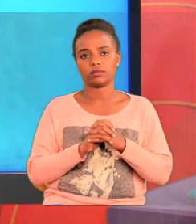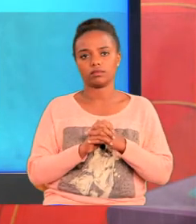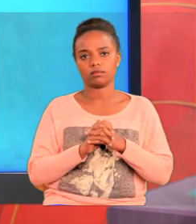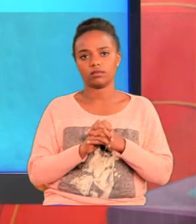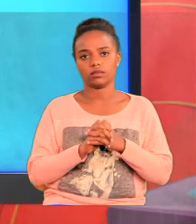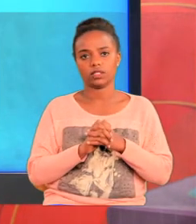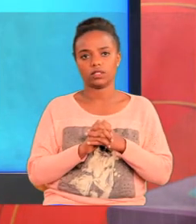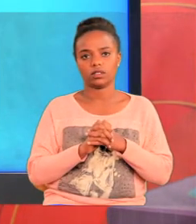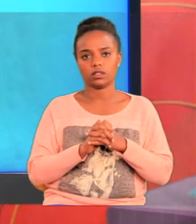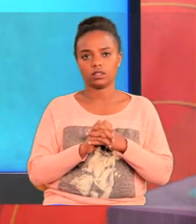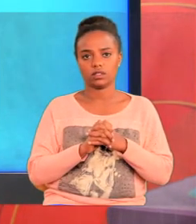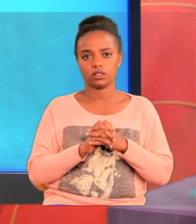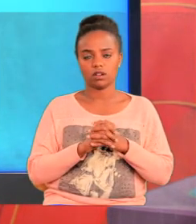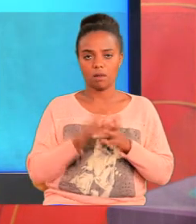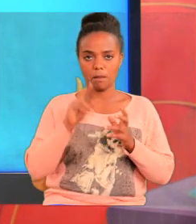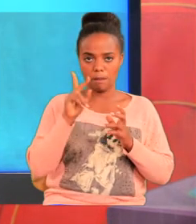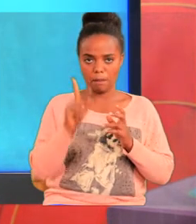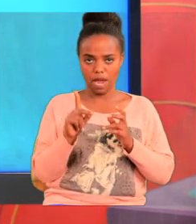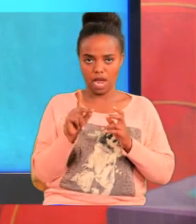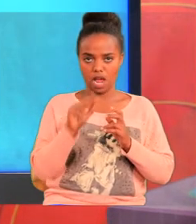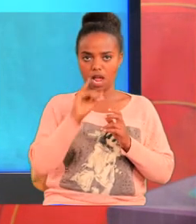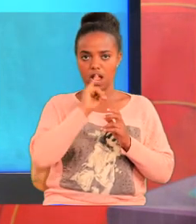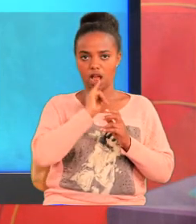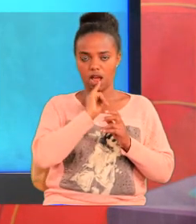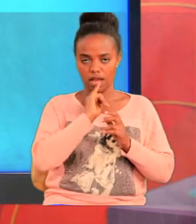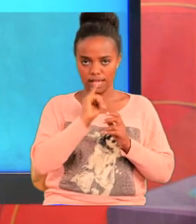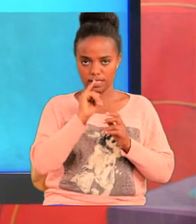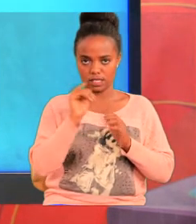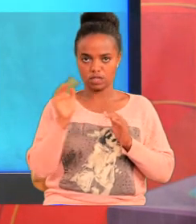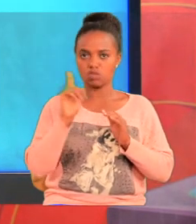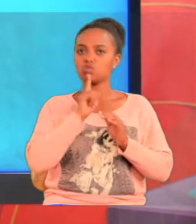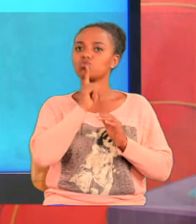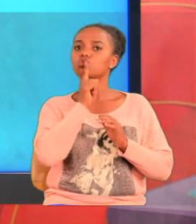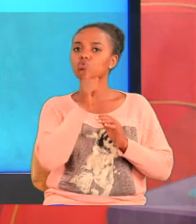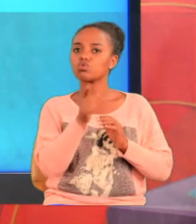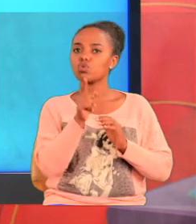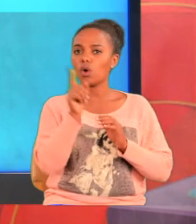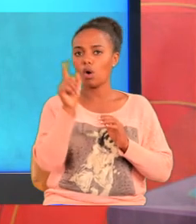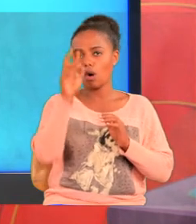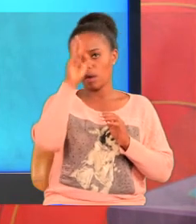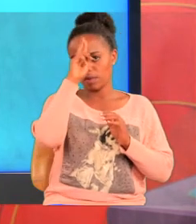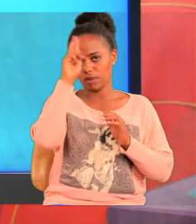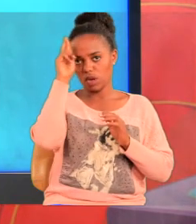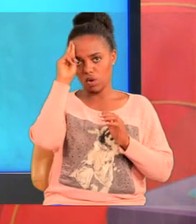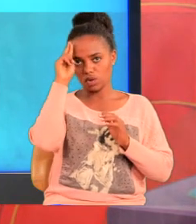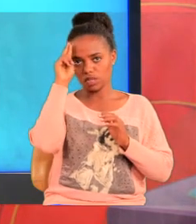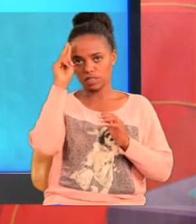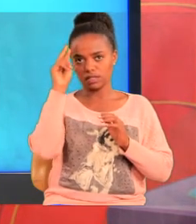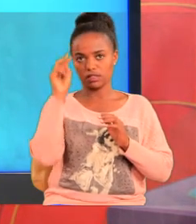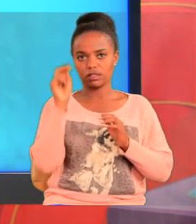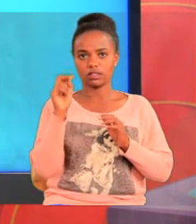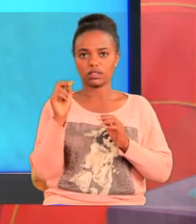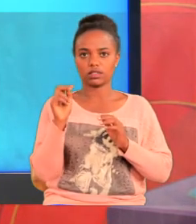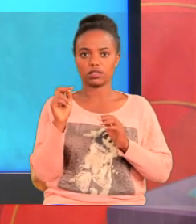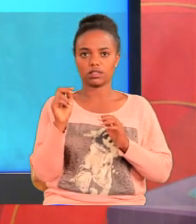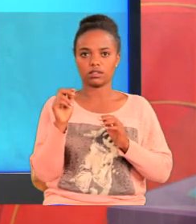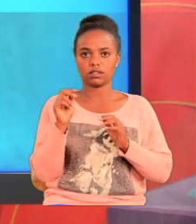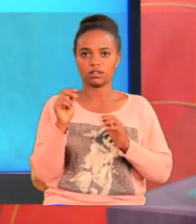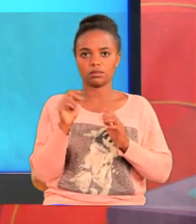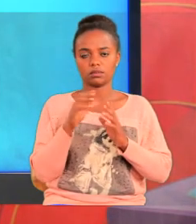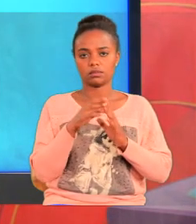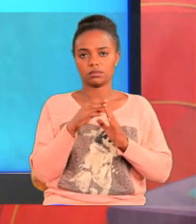P is true because it is premise. Because it's